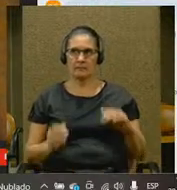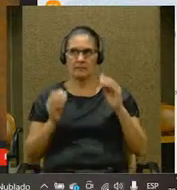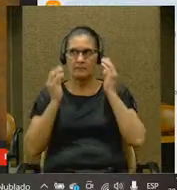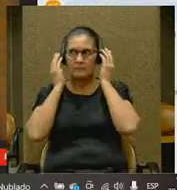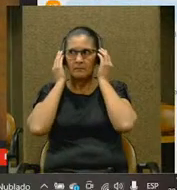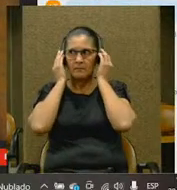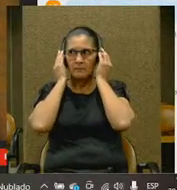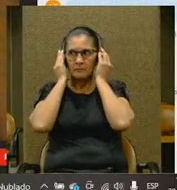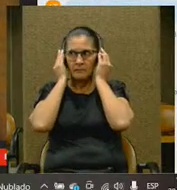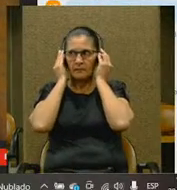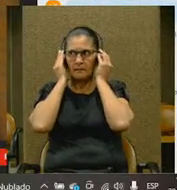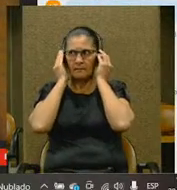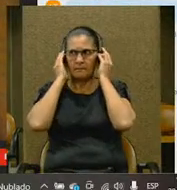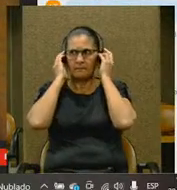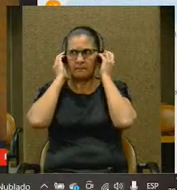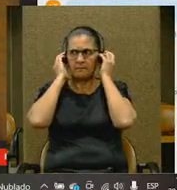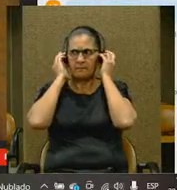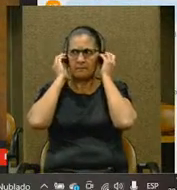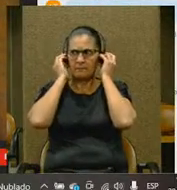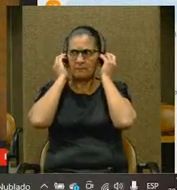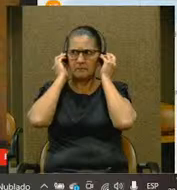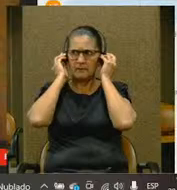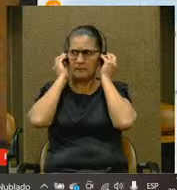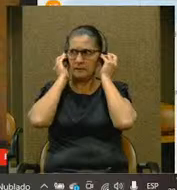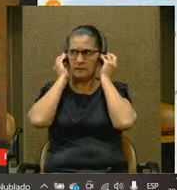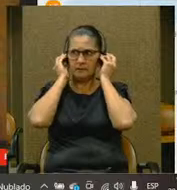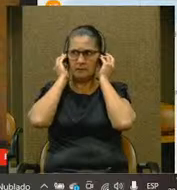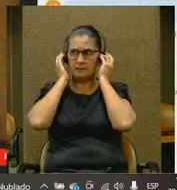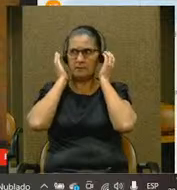Sorry, I can't see anybody, so I can't tell if you can hear me.